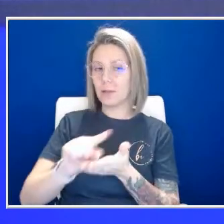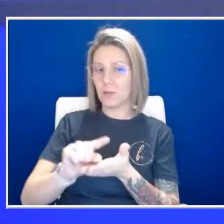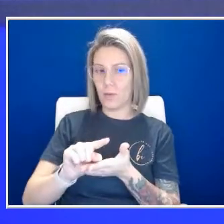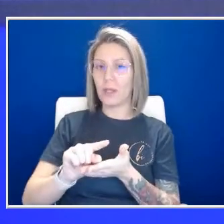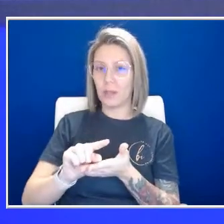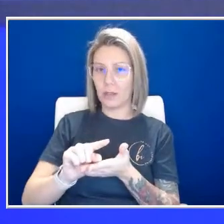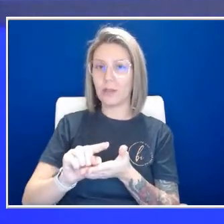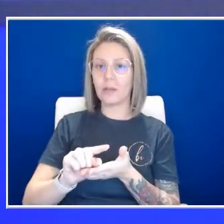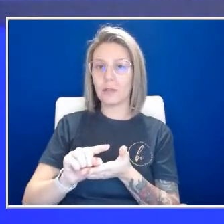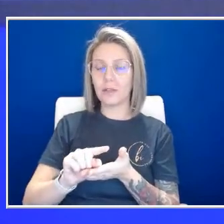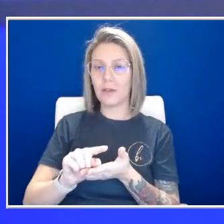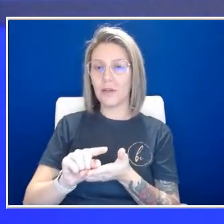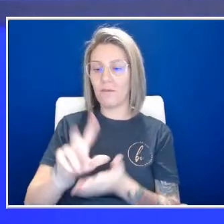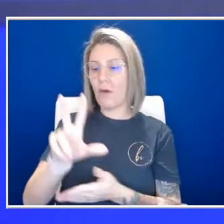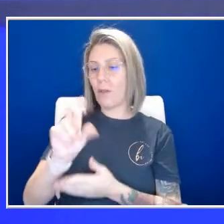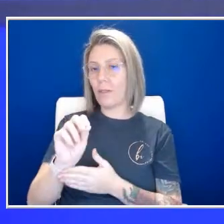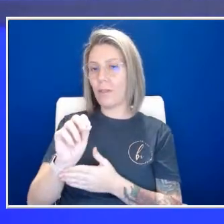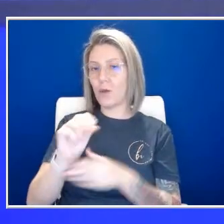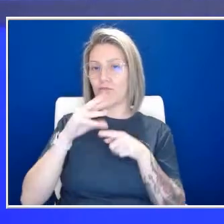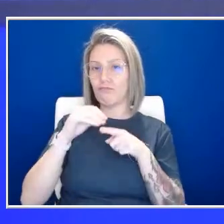30 radiation treatments